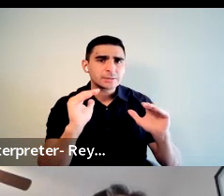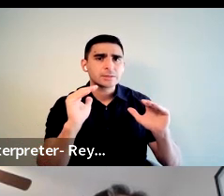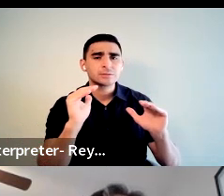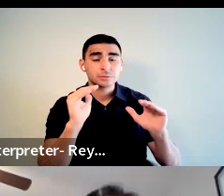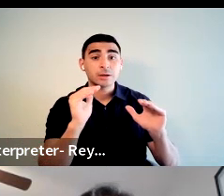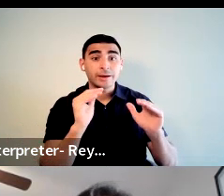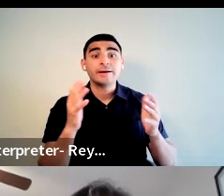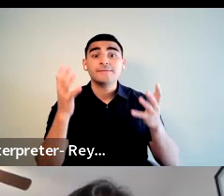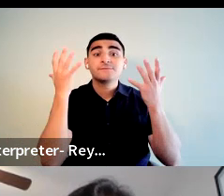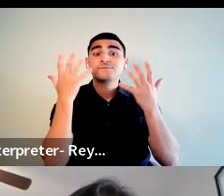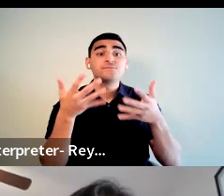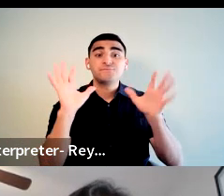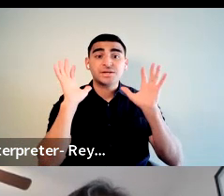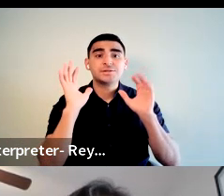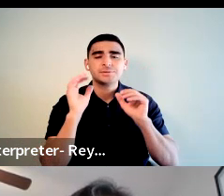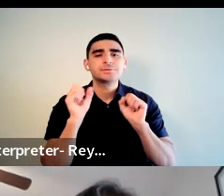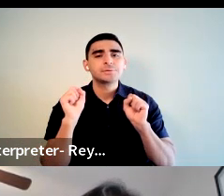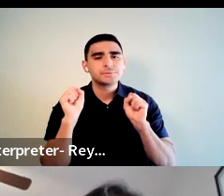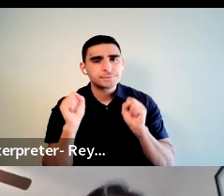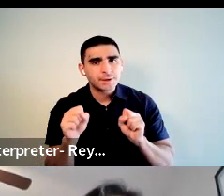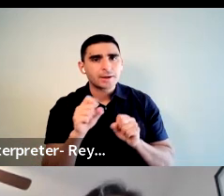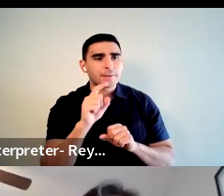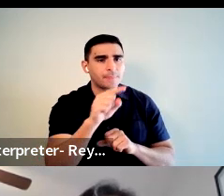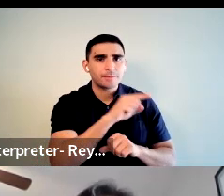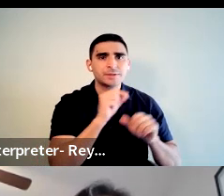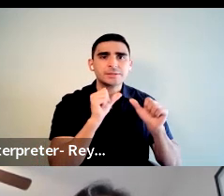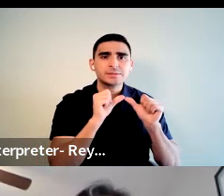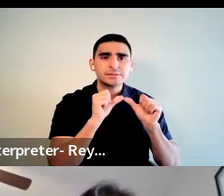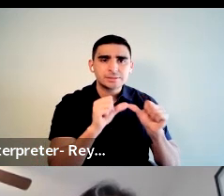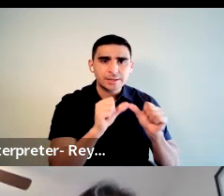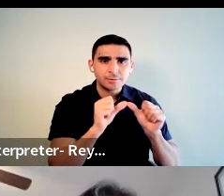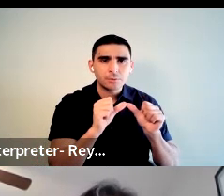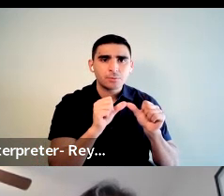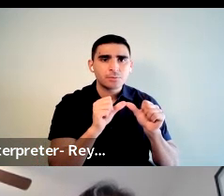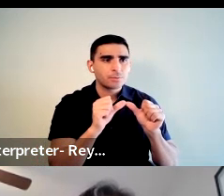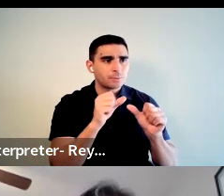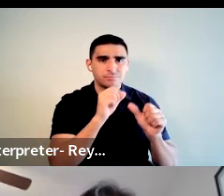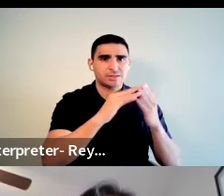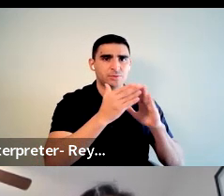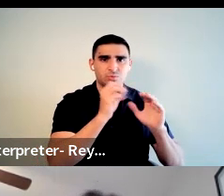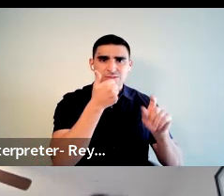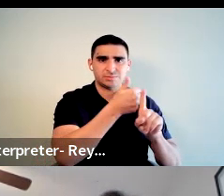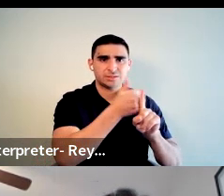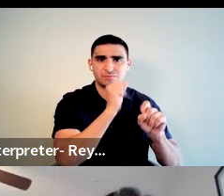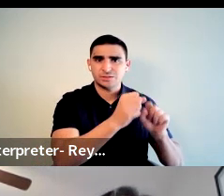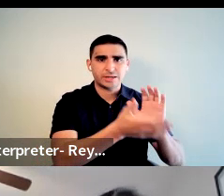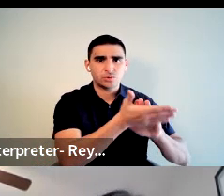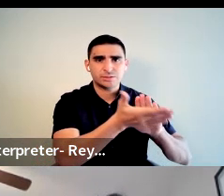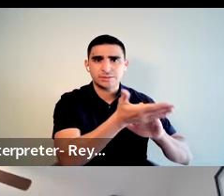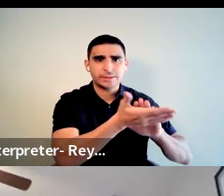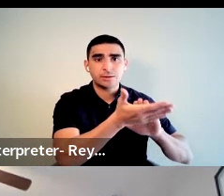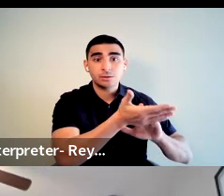that's done, they should be fairly sustainable by the communities. It's just getting in there